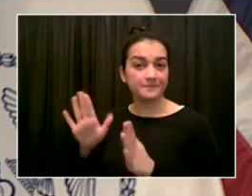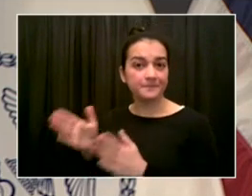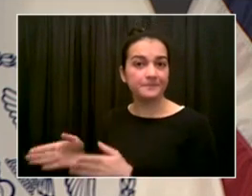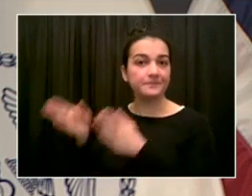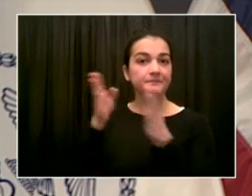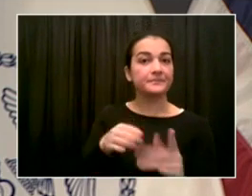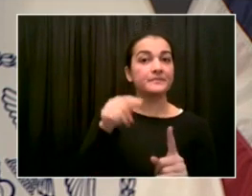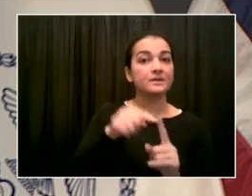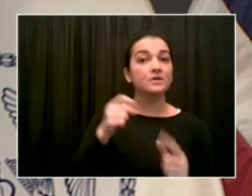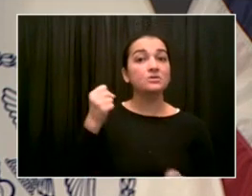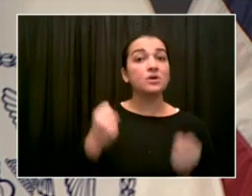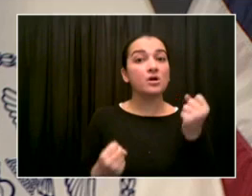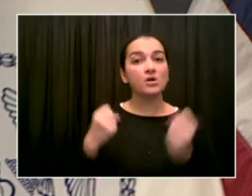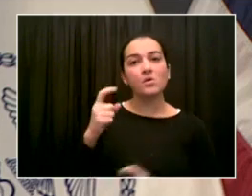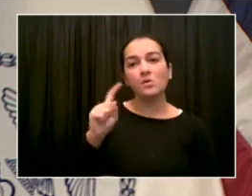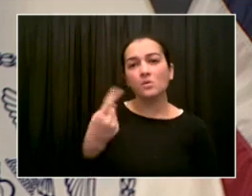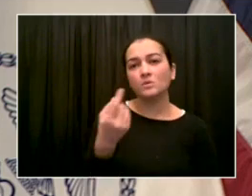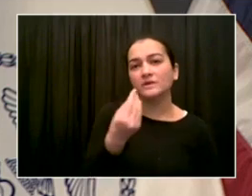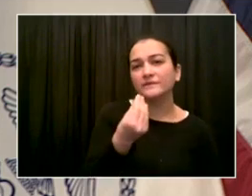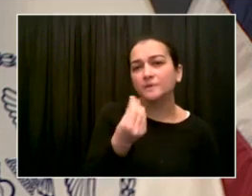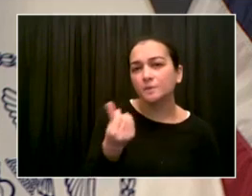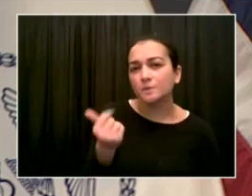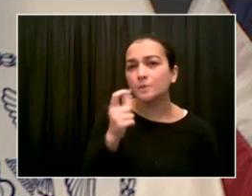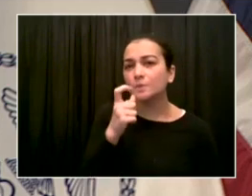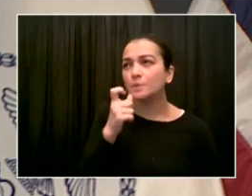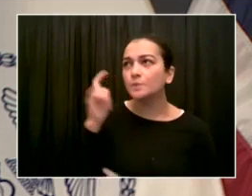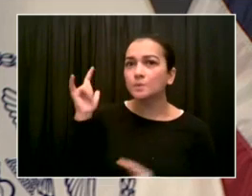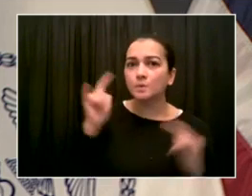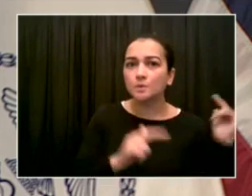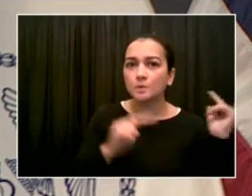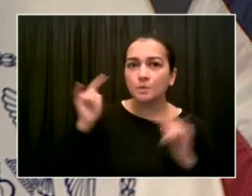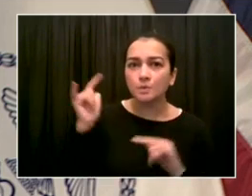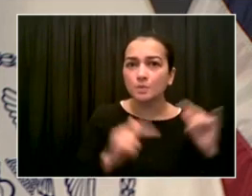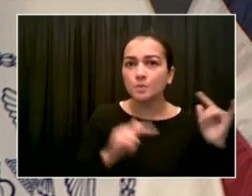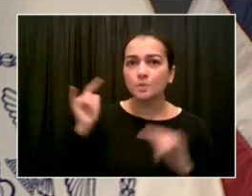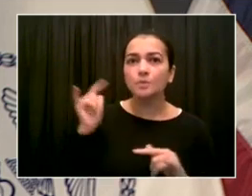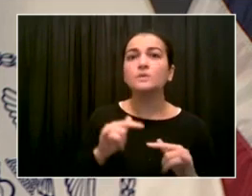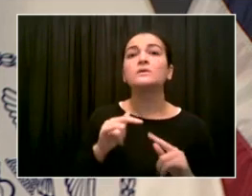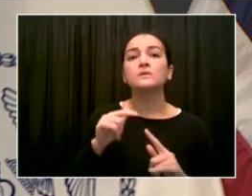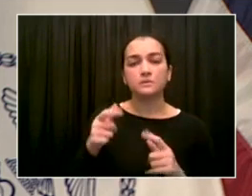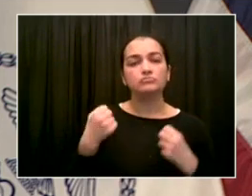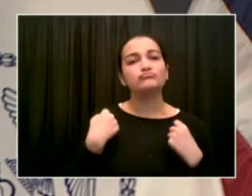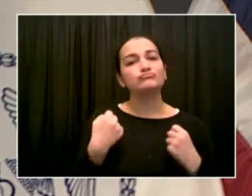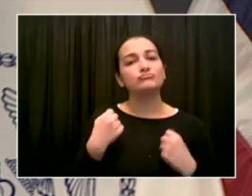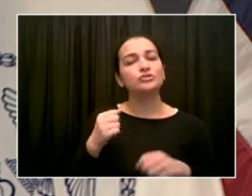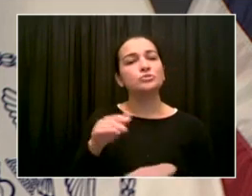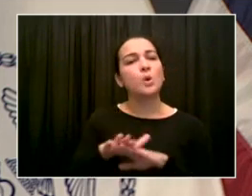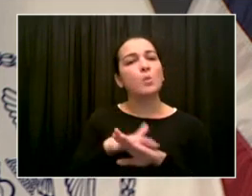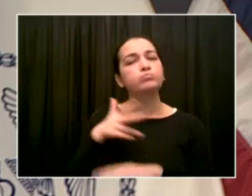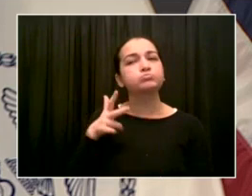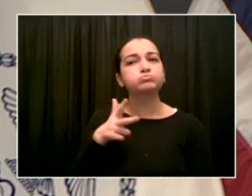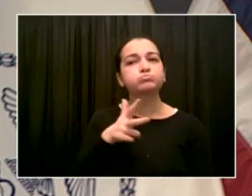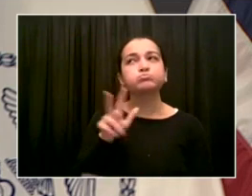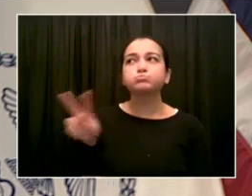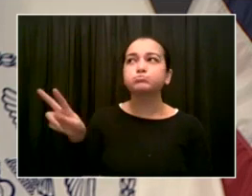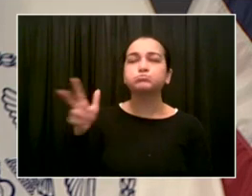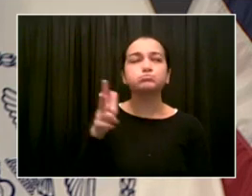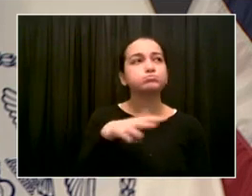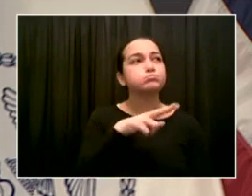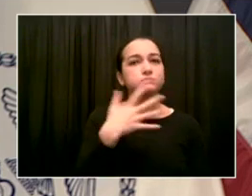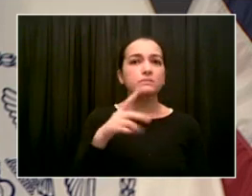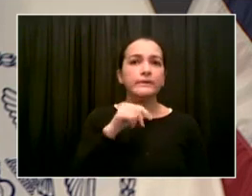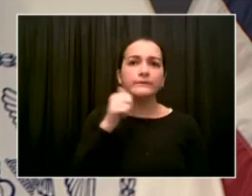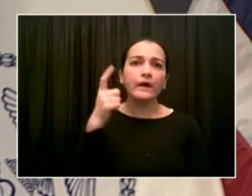But this is something we're talking to the City Council about, and we'll see if there's something that could be done here and have an update soon. Go ahead,